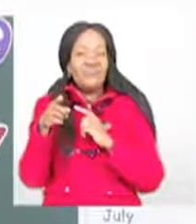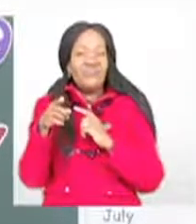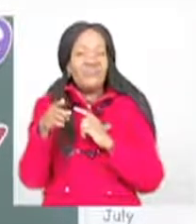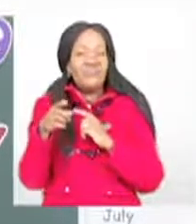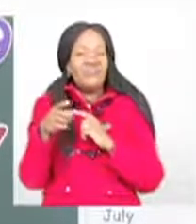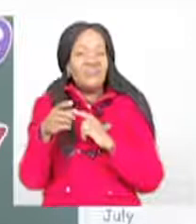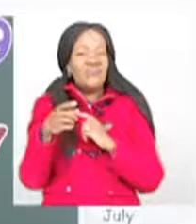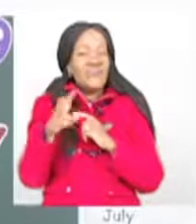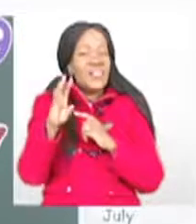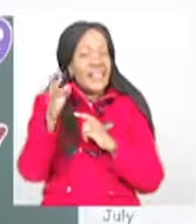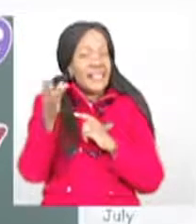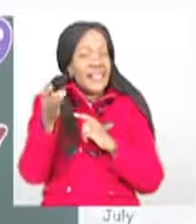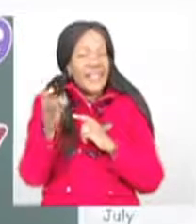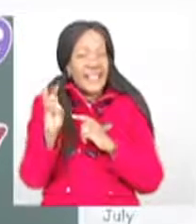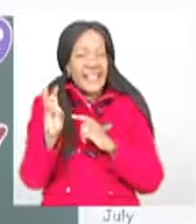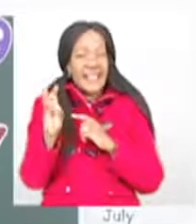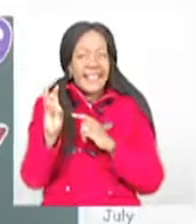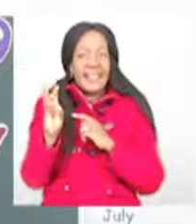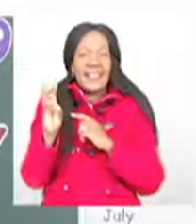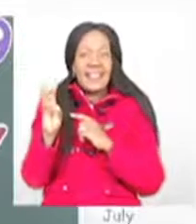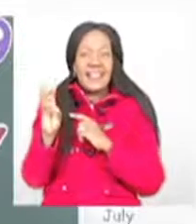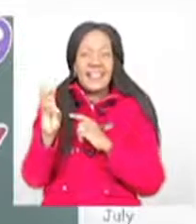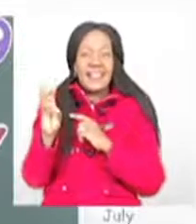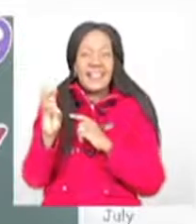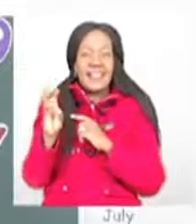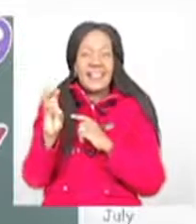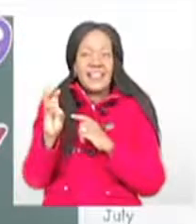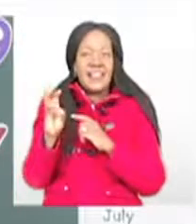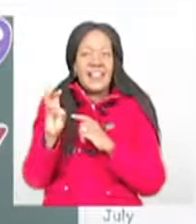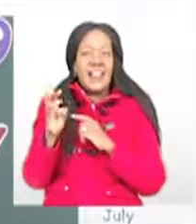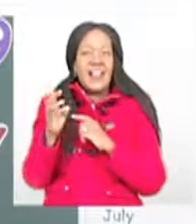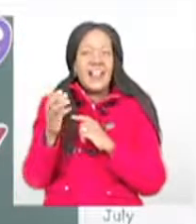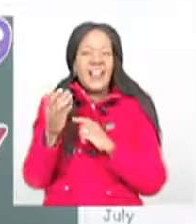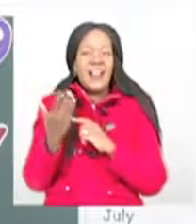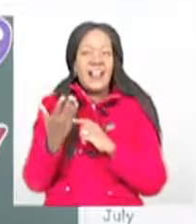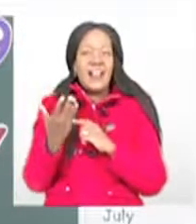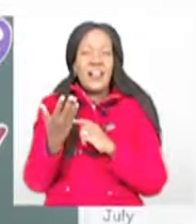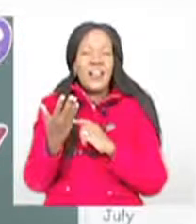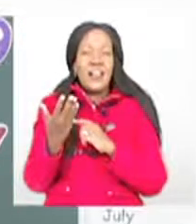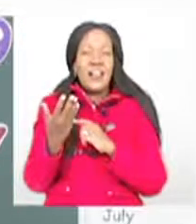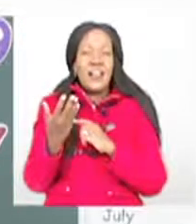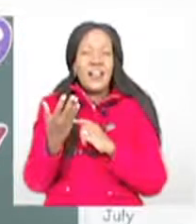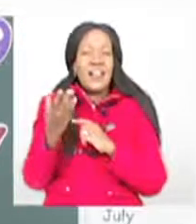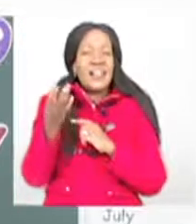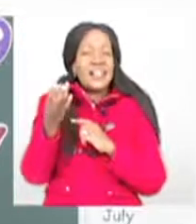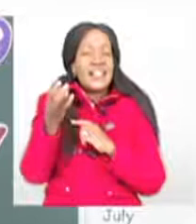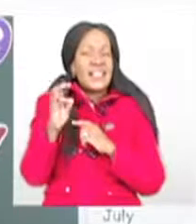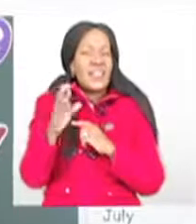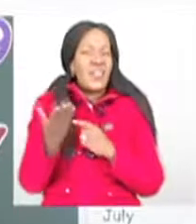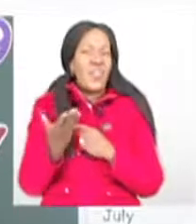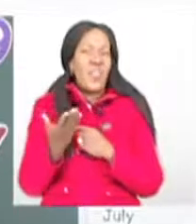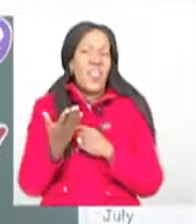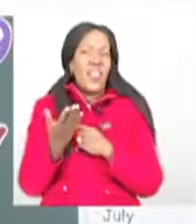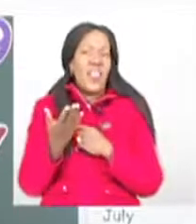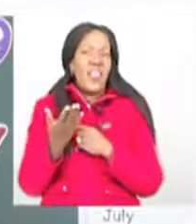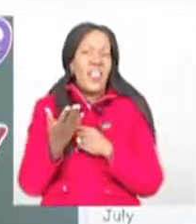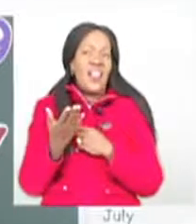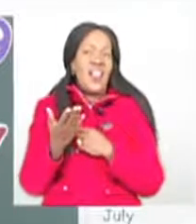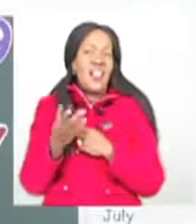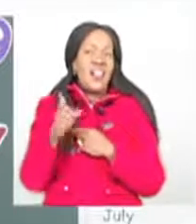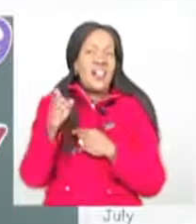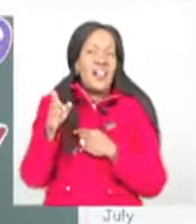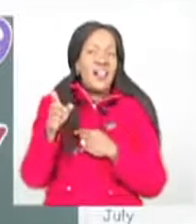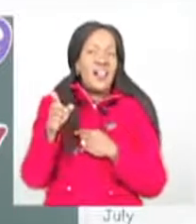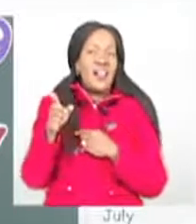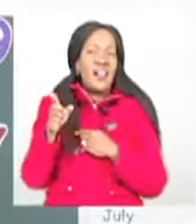5 is 6. Now, where is number 7? Number 7